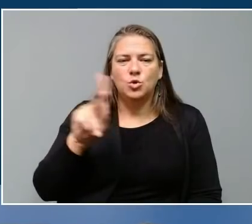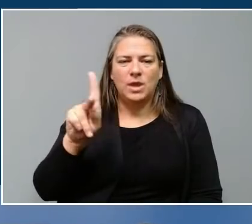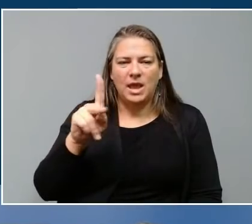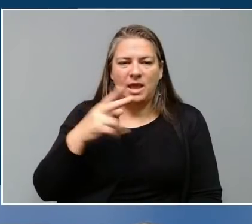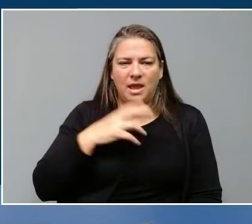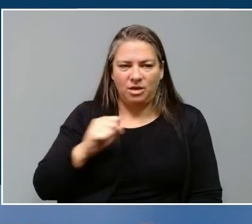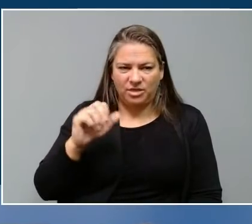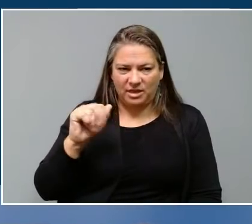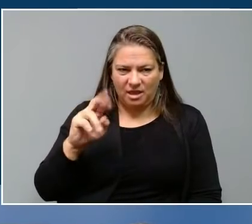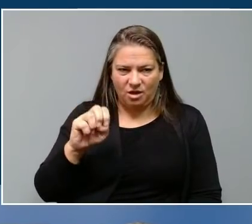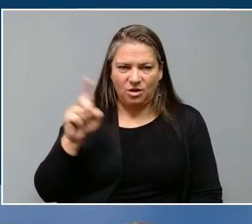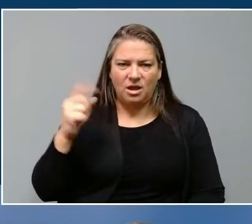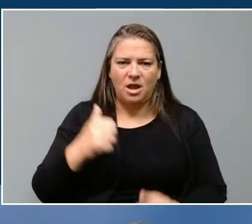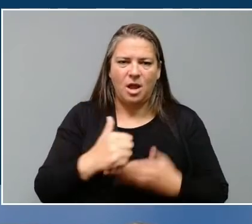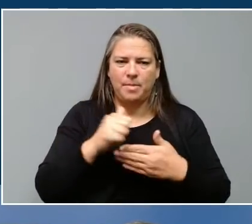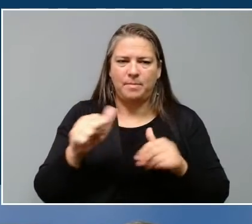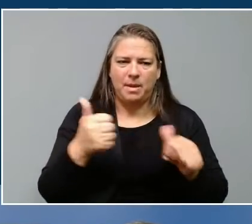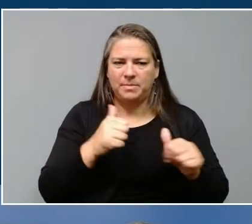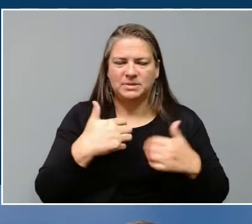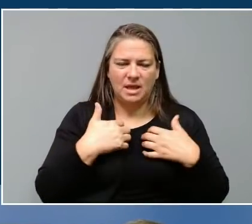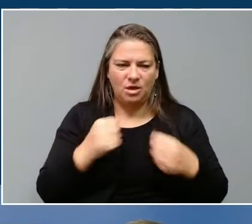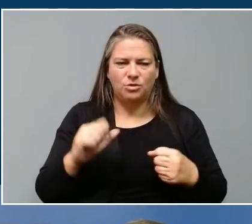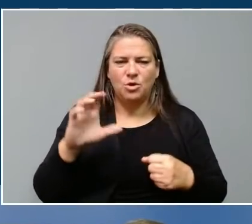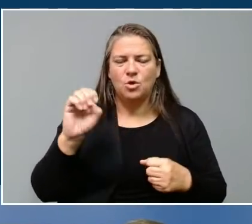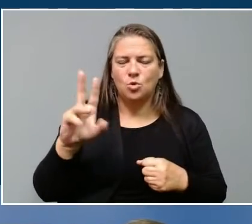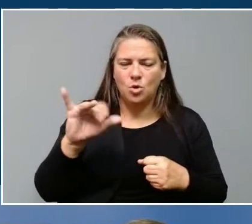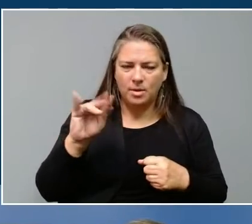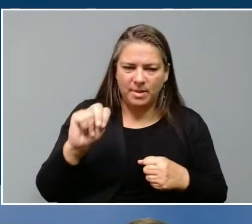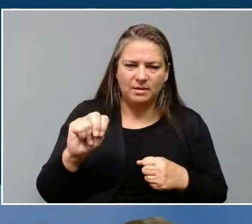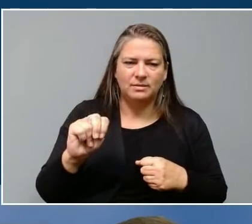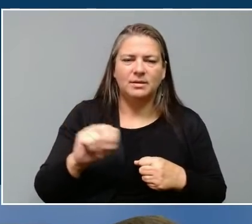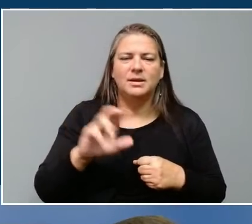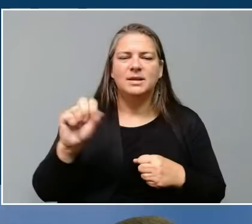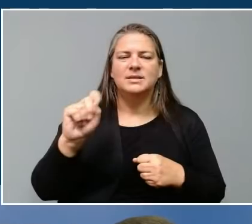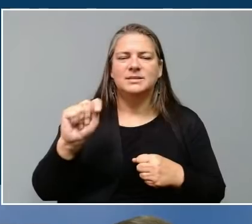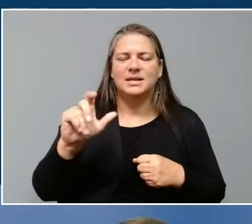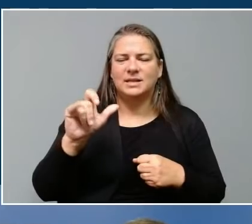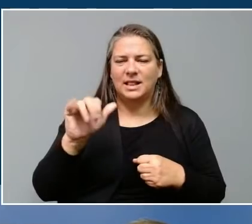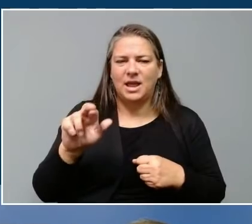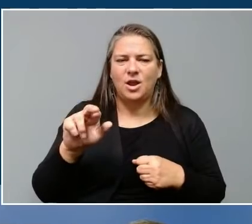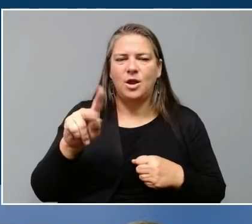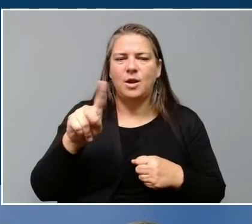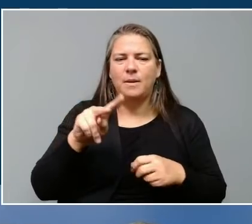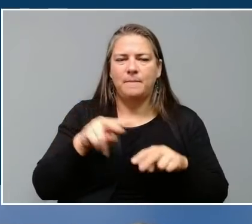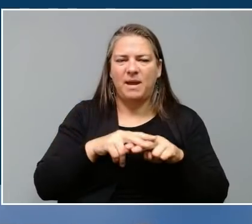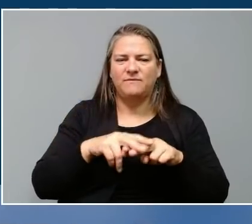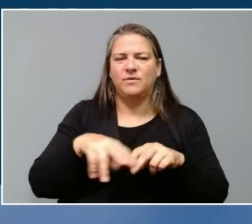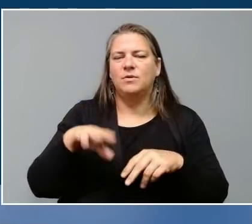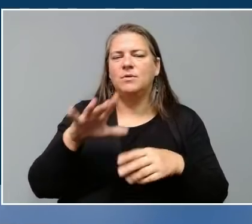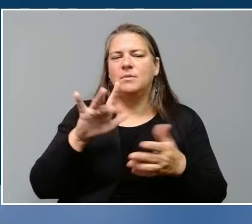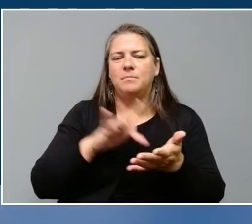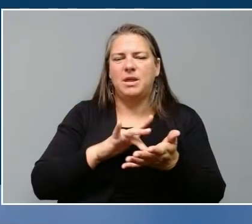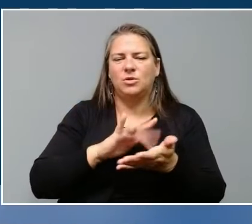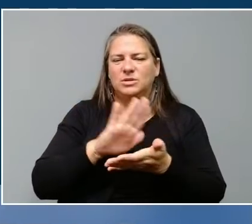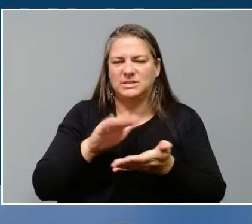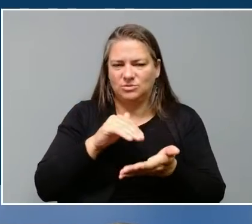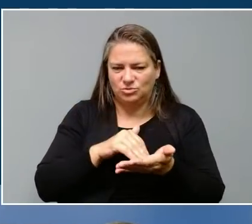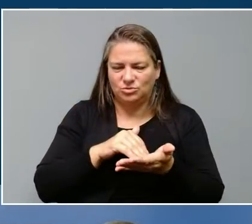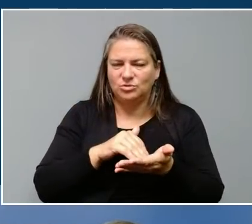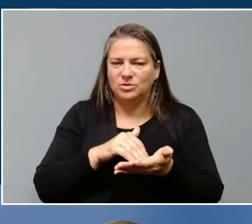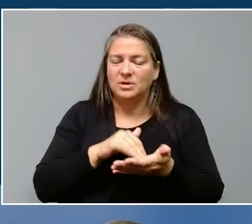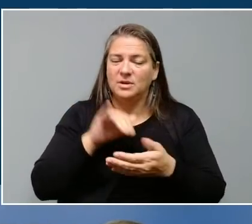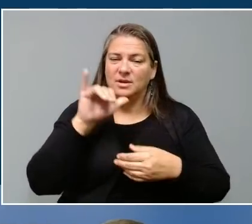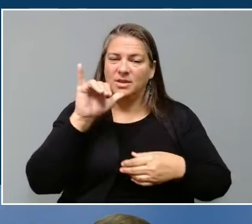helping Baptist Health Corbin, St. Clair, and Pikeville Medical Center. So those